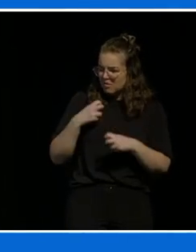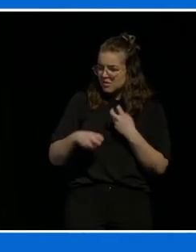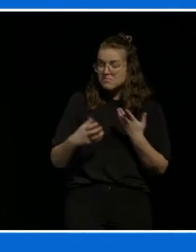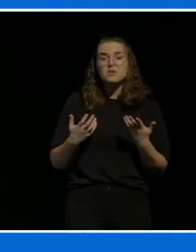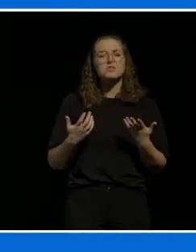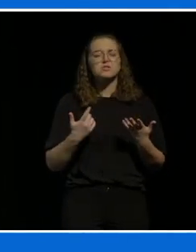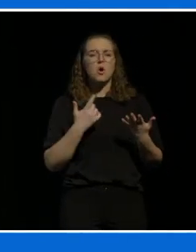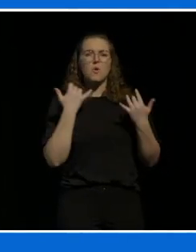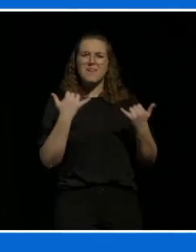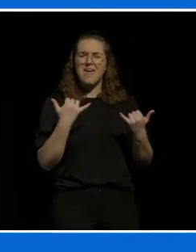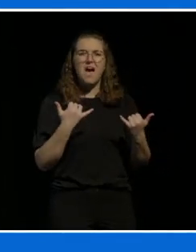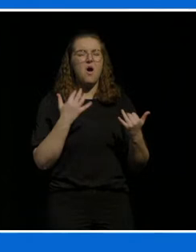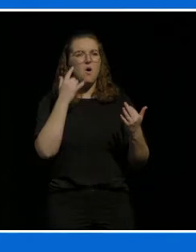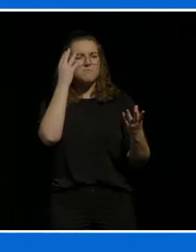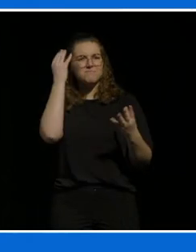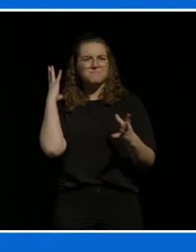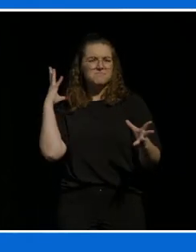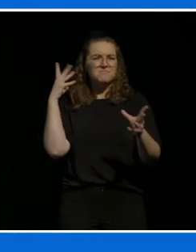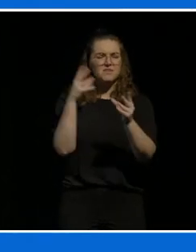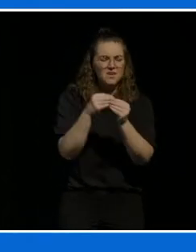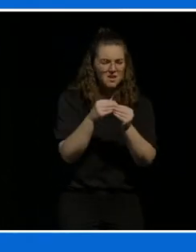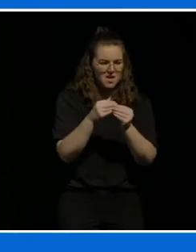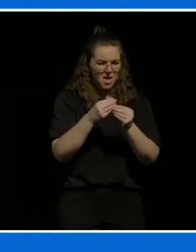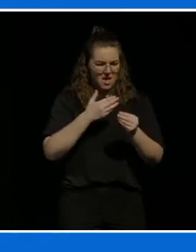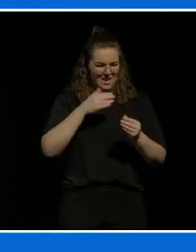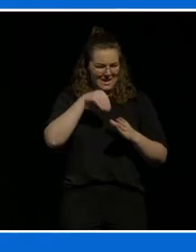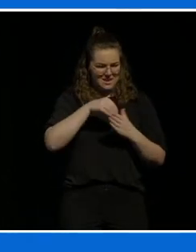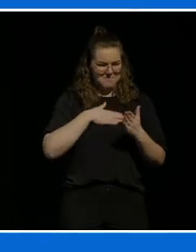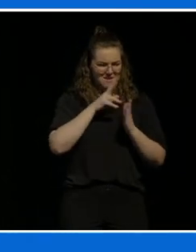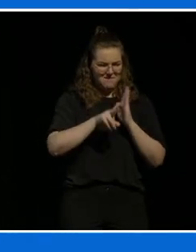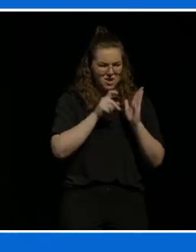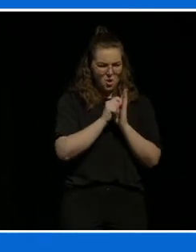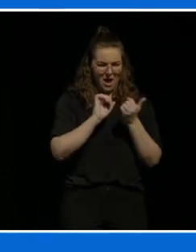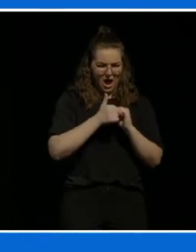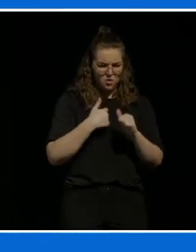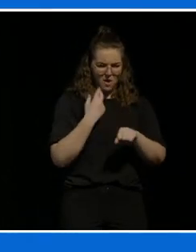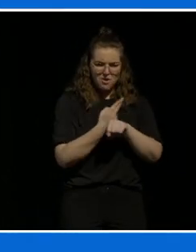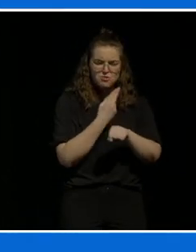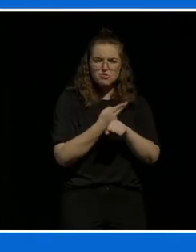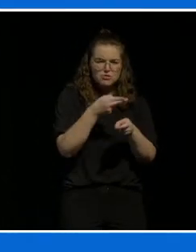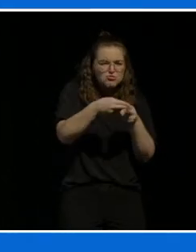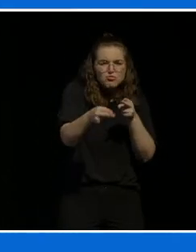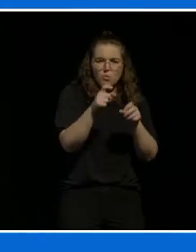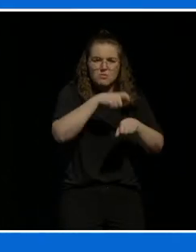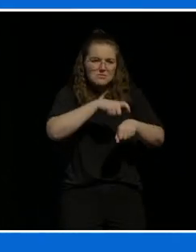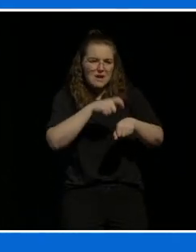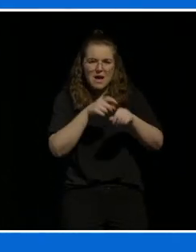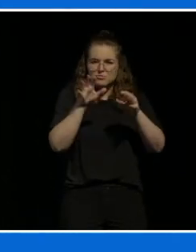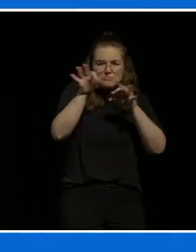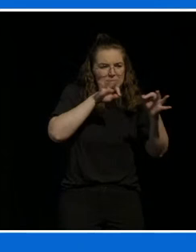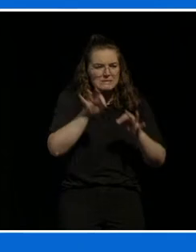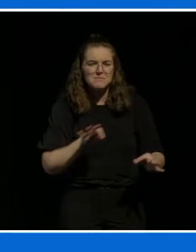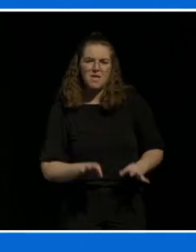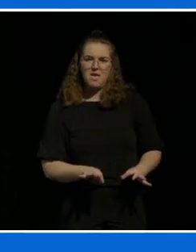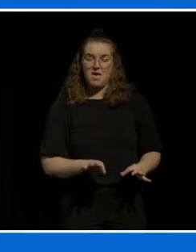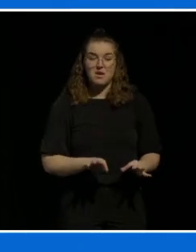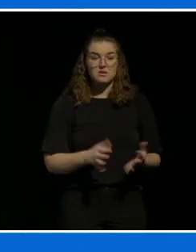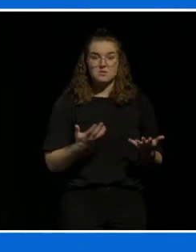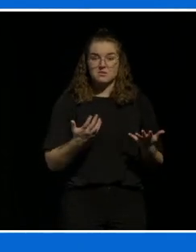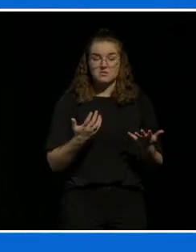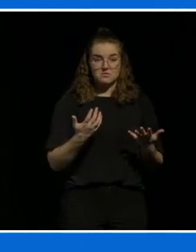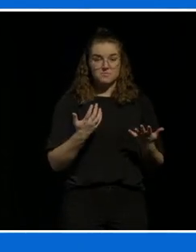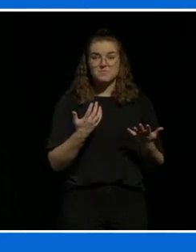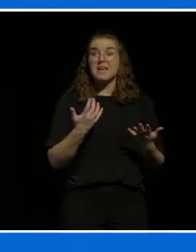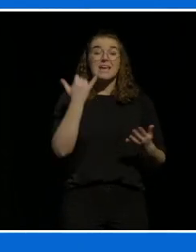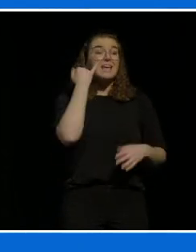that in a way that makes them understand it? And so for me, it's really breaking it down to the level of the family member, to someone that's never heard about